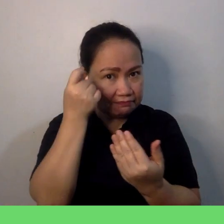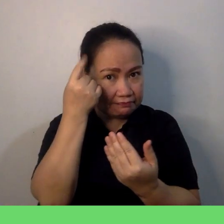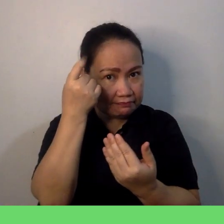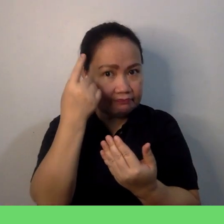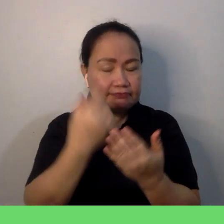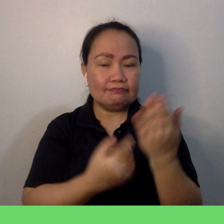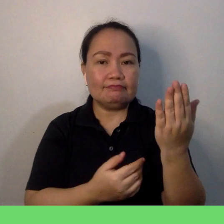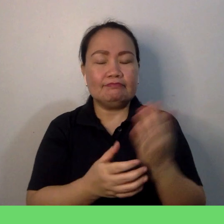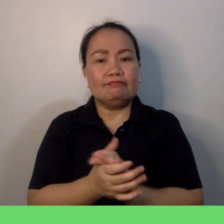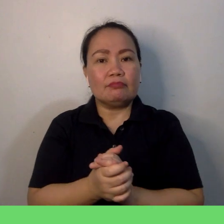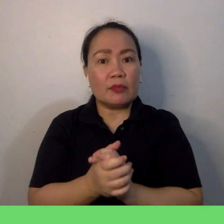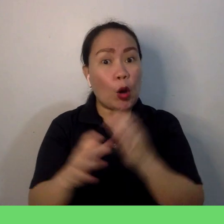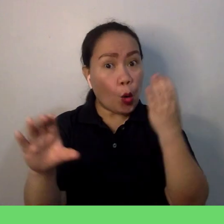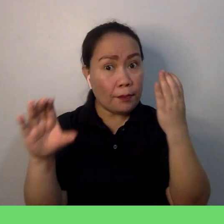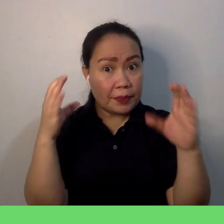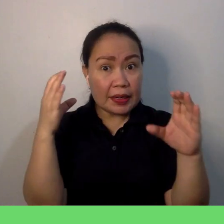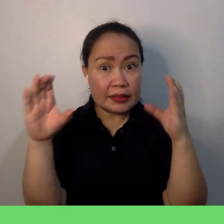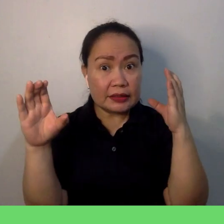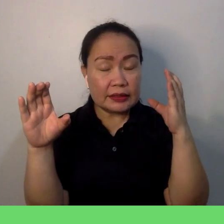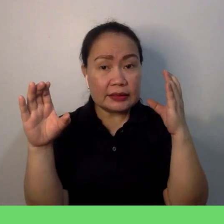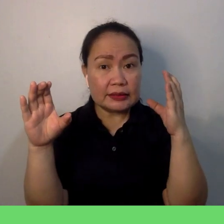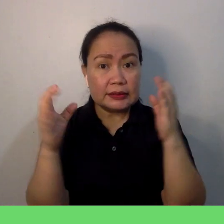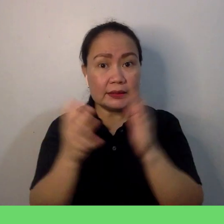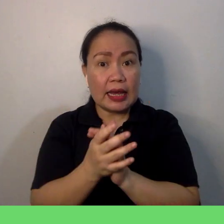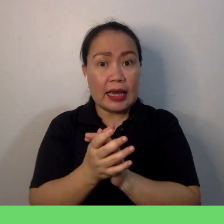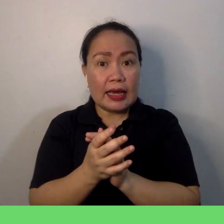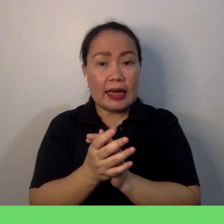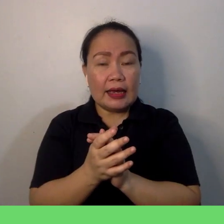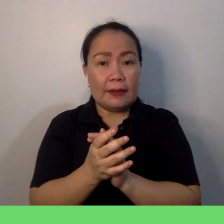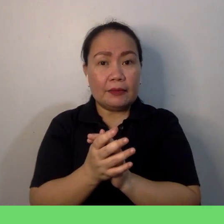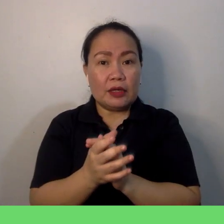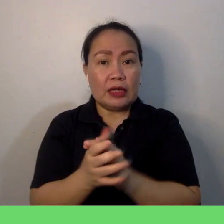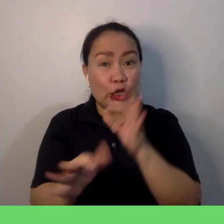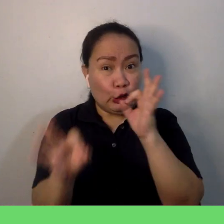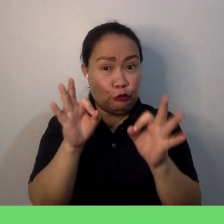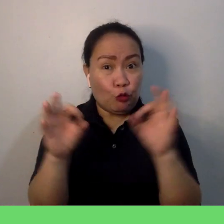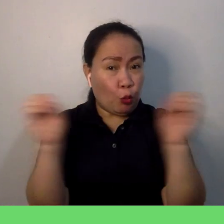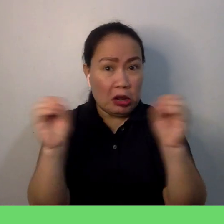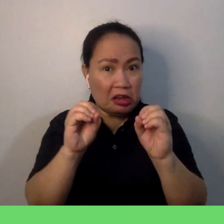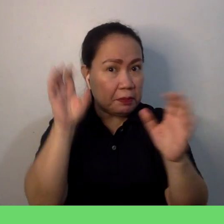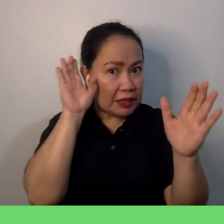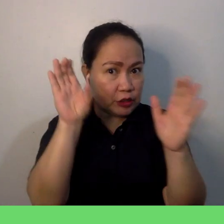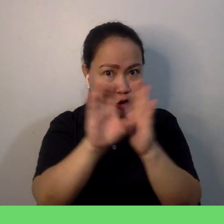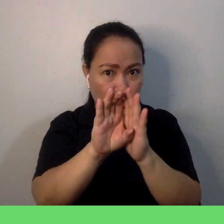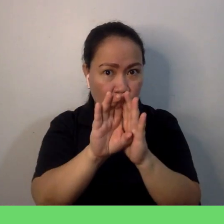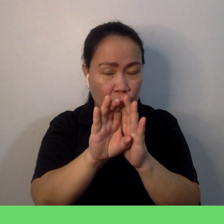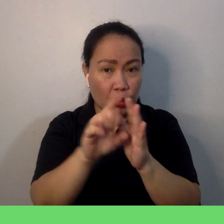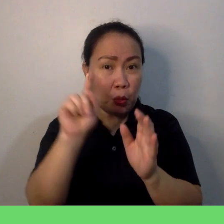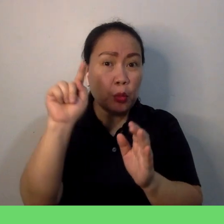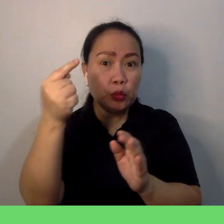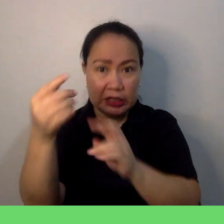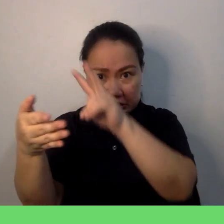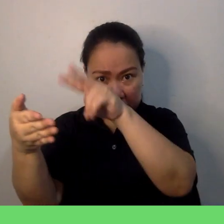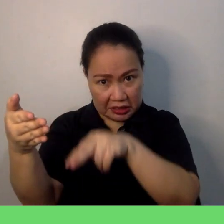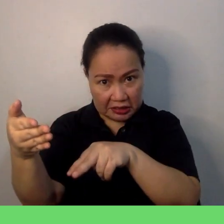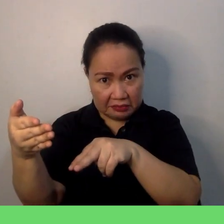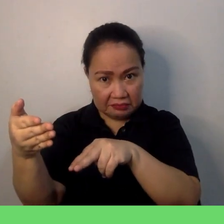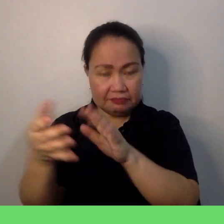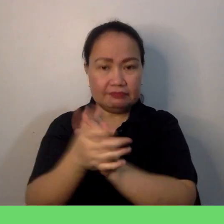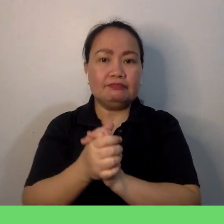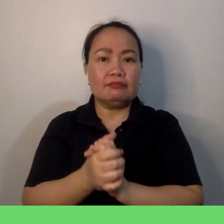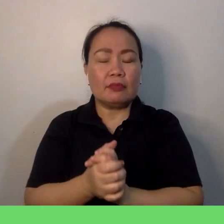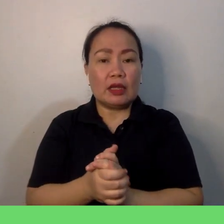maintindihan. Compare doon o kumpara doon sa babasahin natin siya na nakaparagraph. So when we